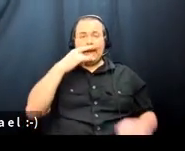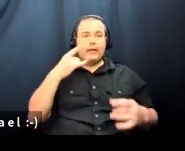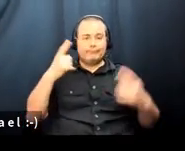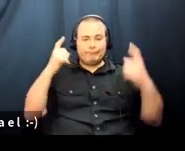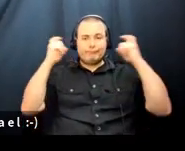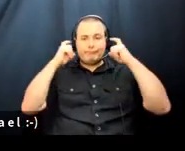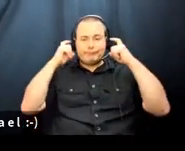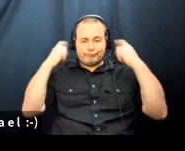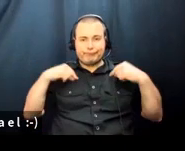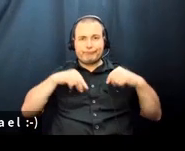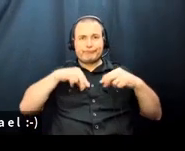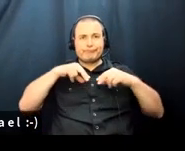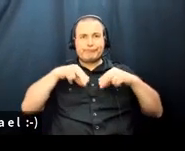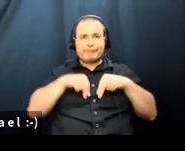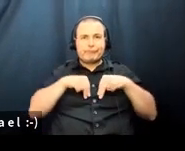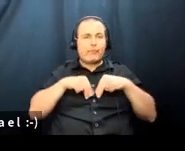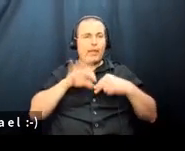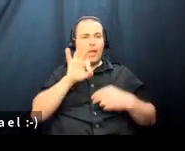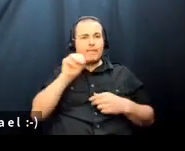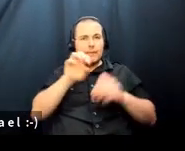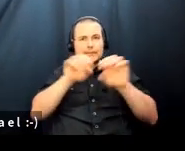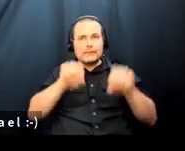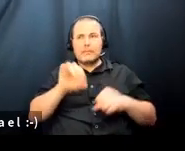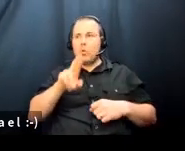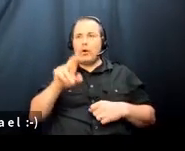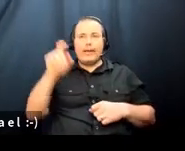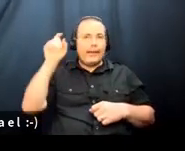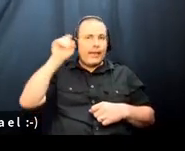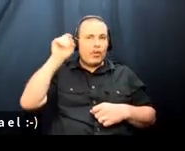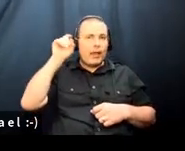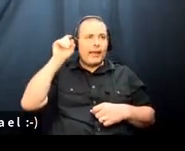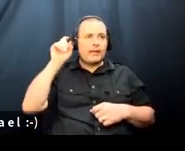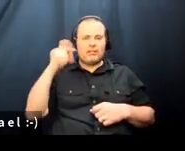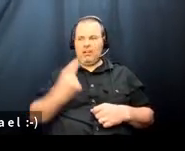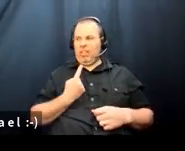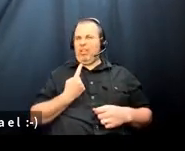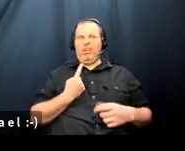FM or wearing those hearing aids, why would you want to do that?